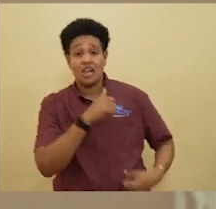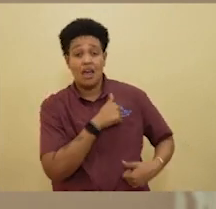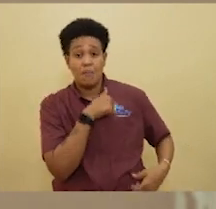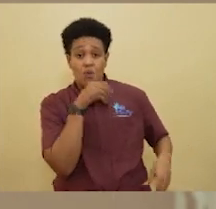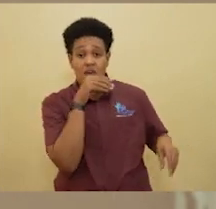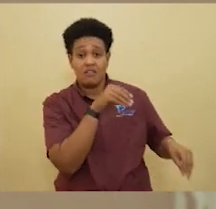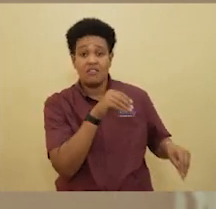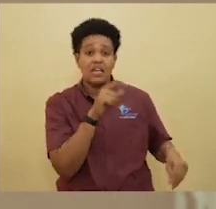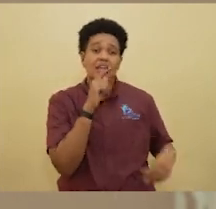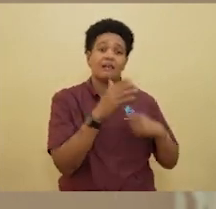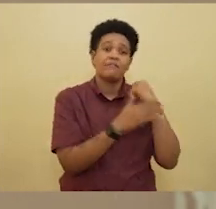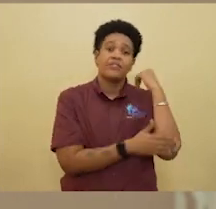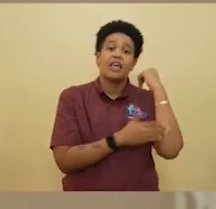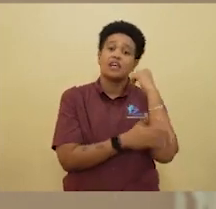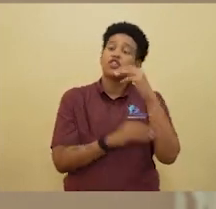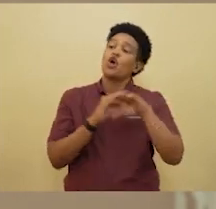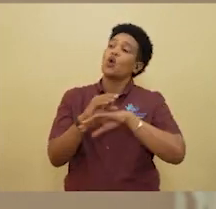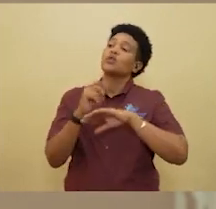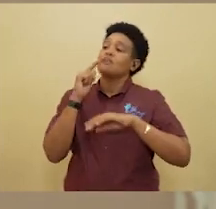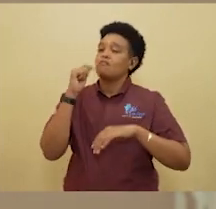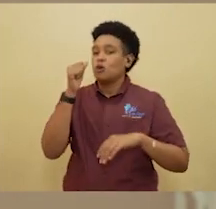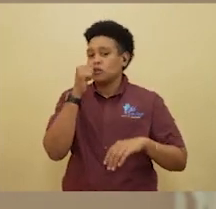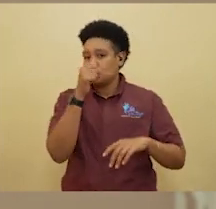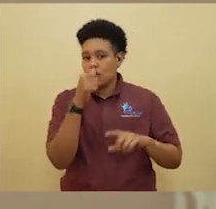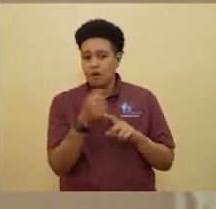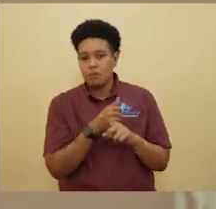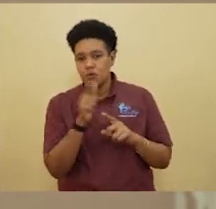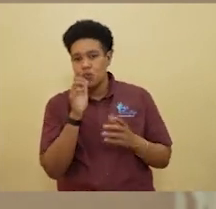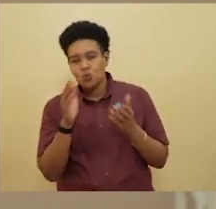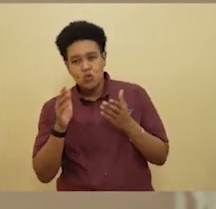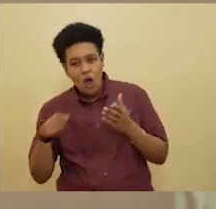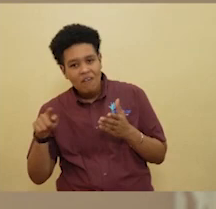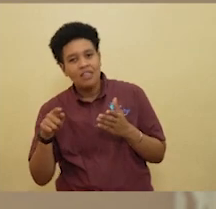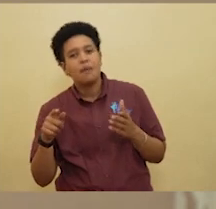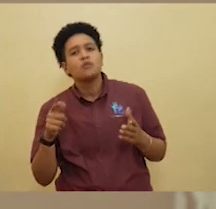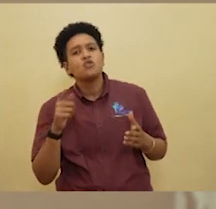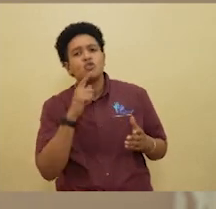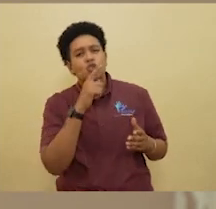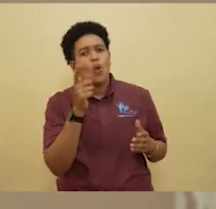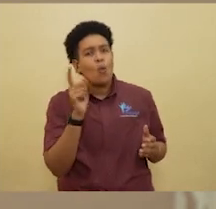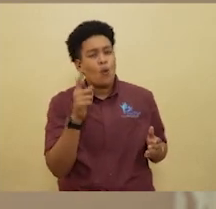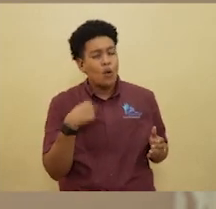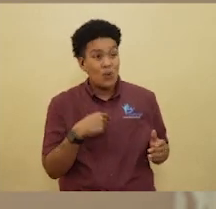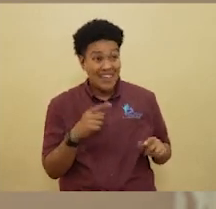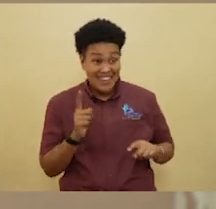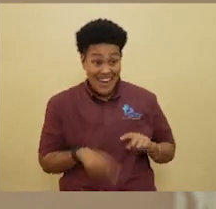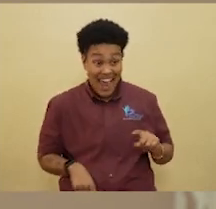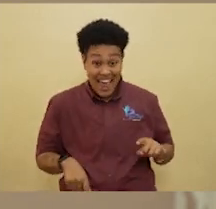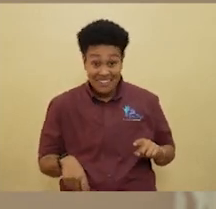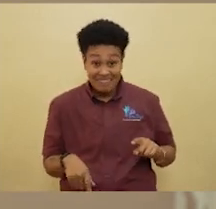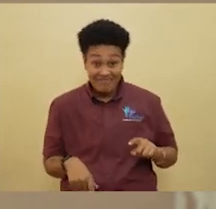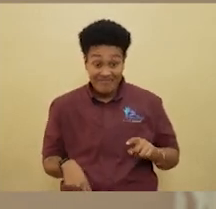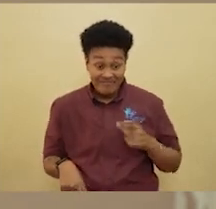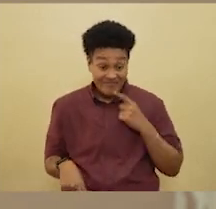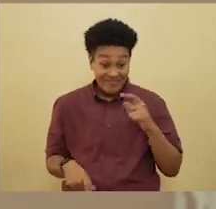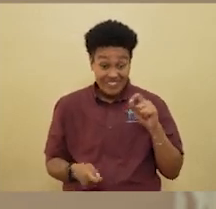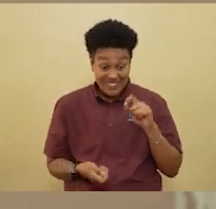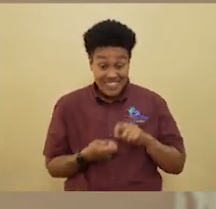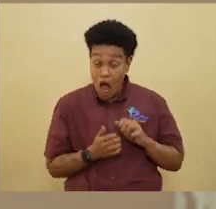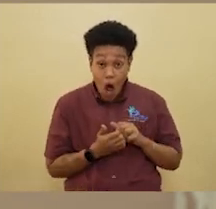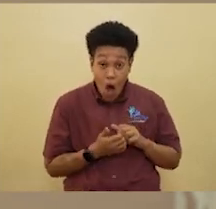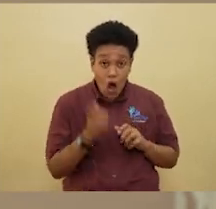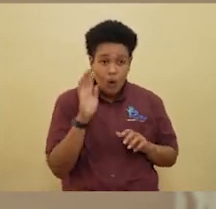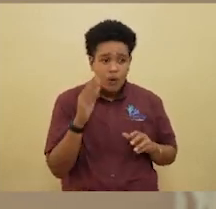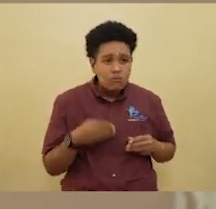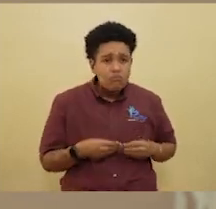them. There's National Council for Drug Abuse that has surveys. So they are, whereas we cannot say exactly how